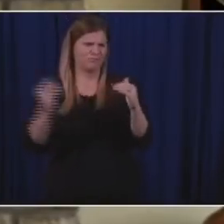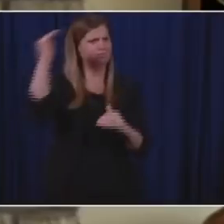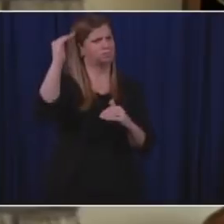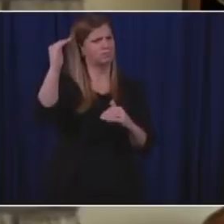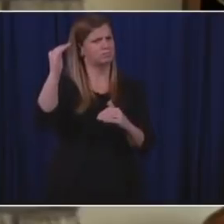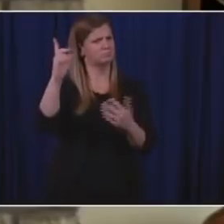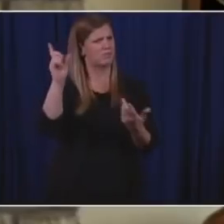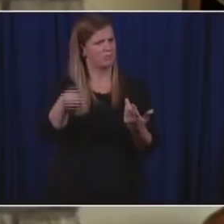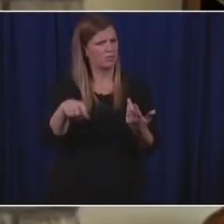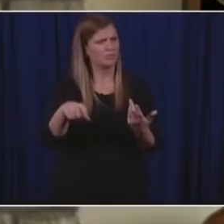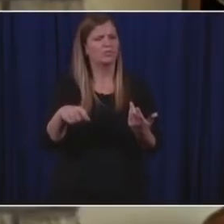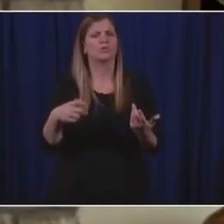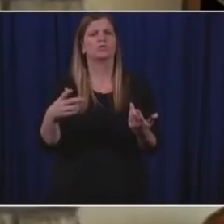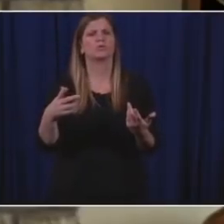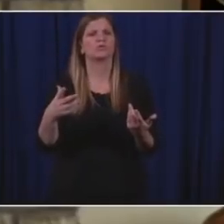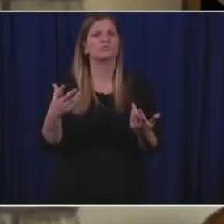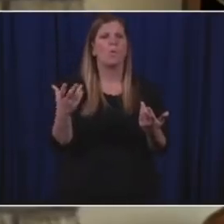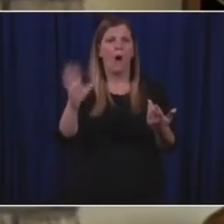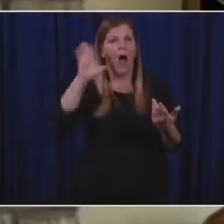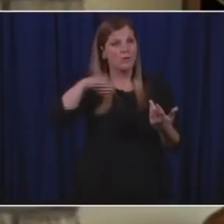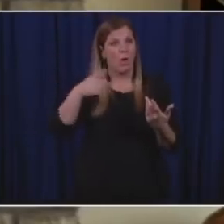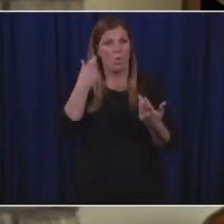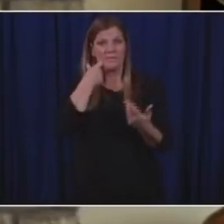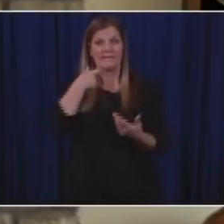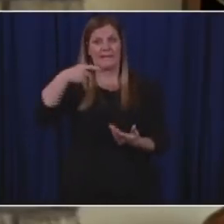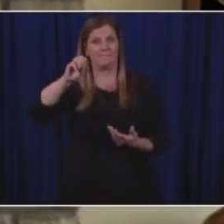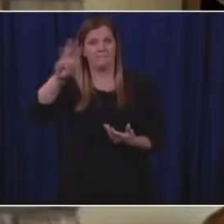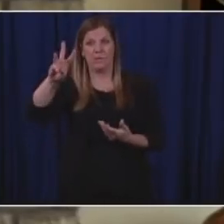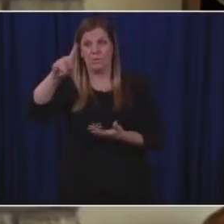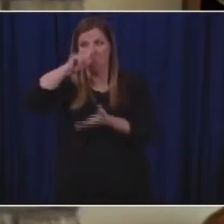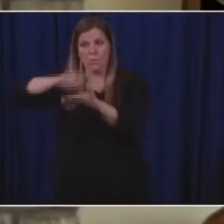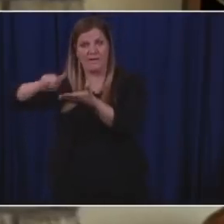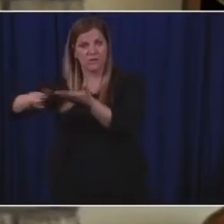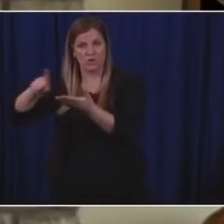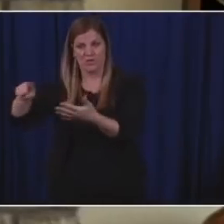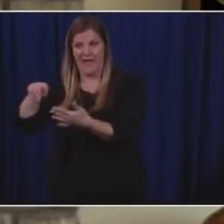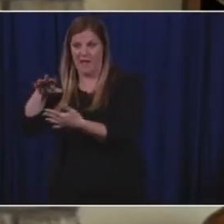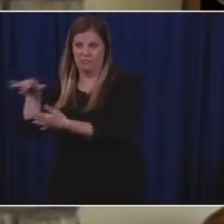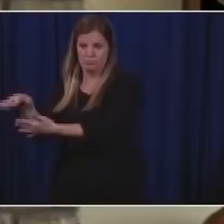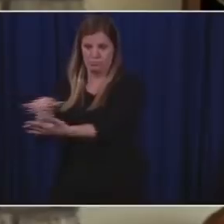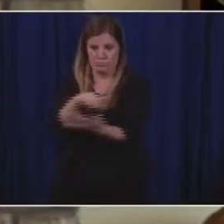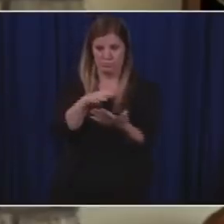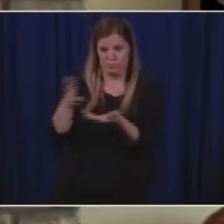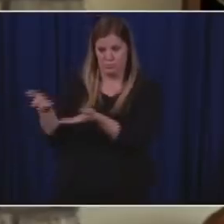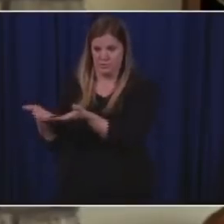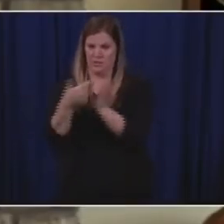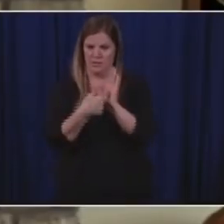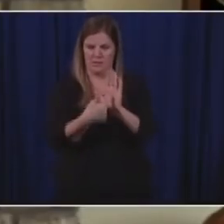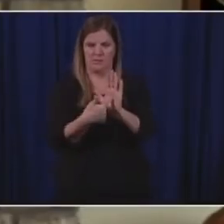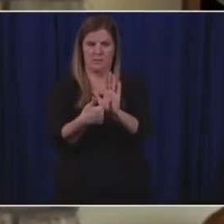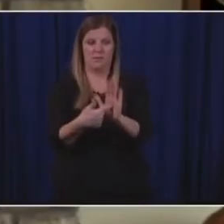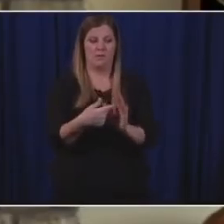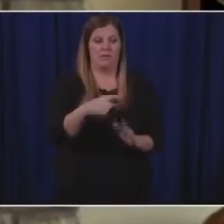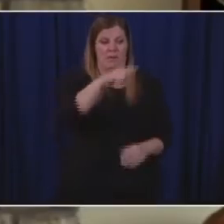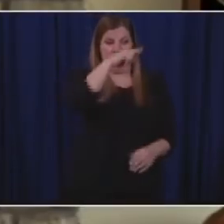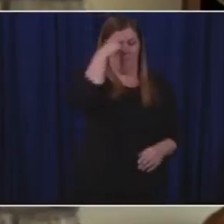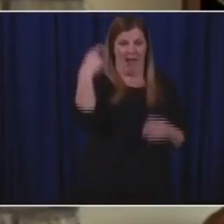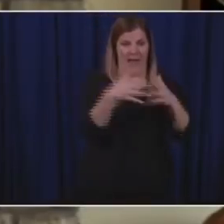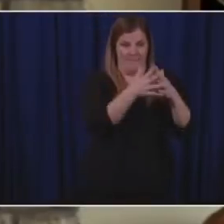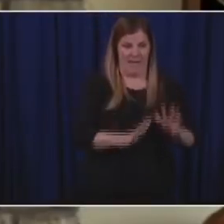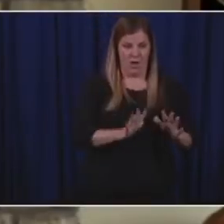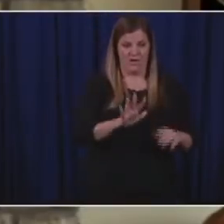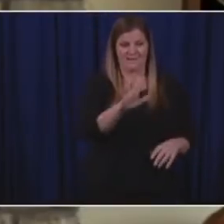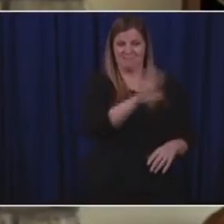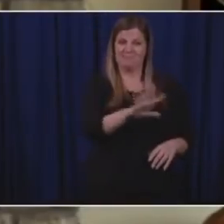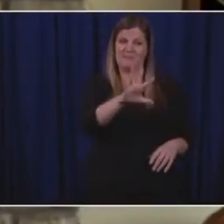any, and I'm sorry, there's a Pew Research study out today that shows less than half of Black Americans are apparently willing